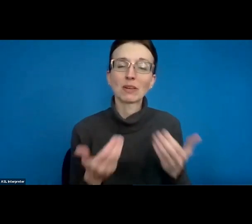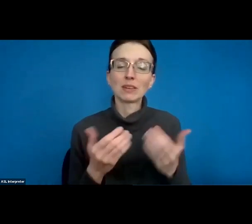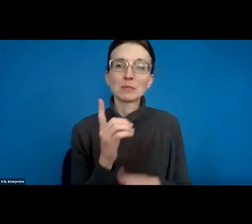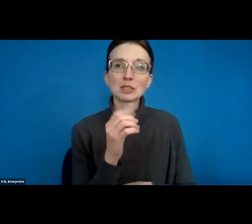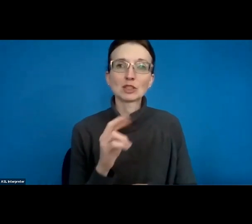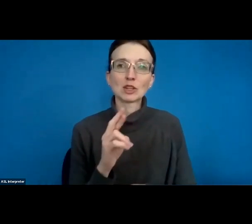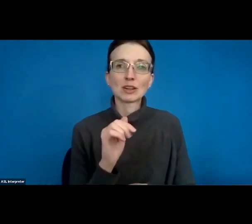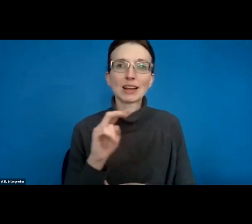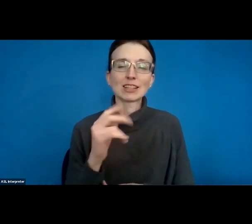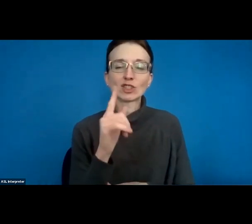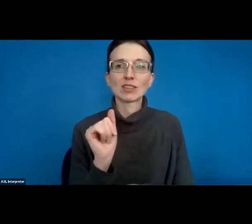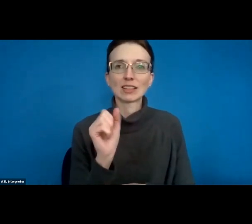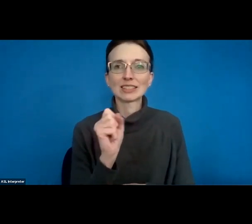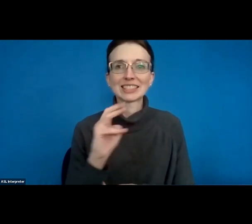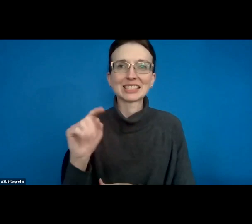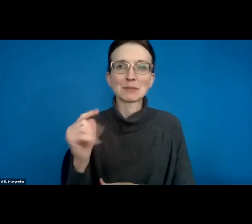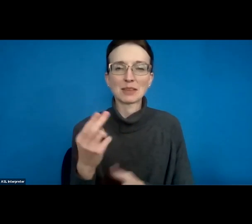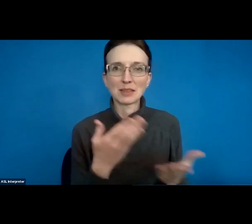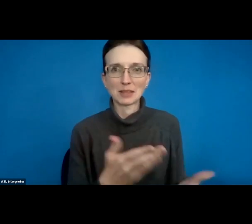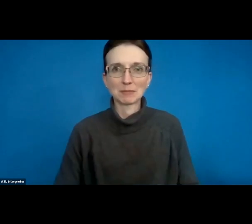Dr. Angela Smith.